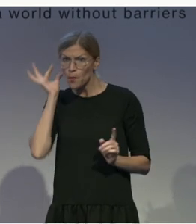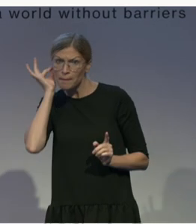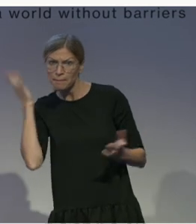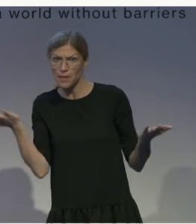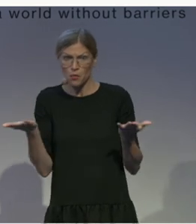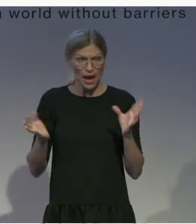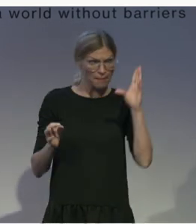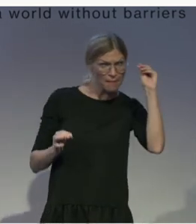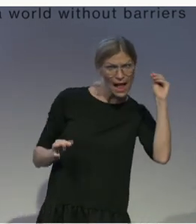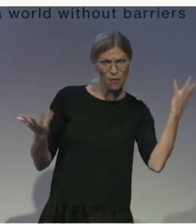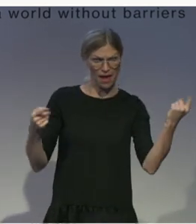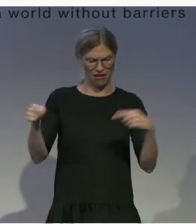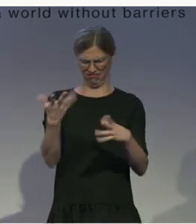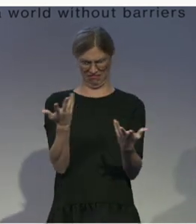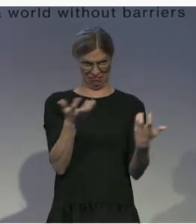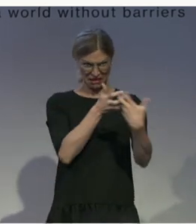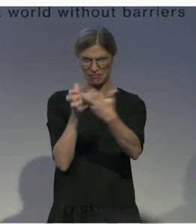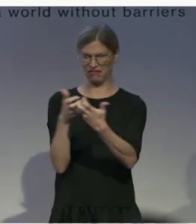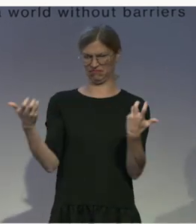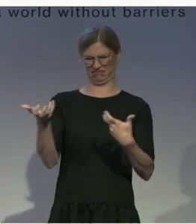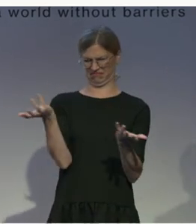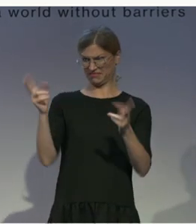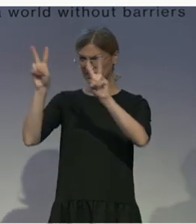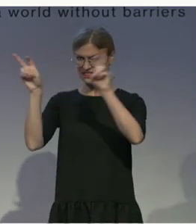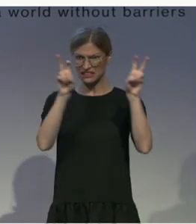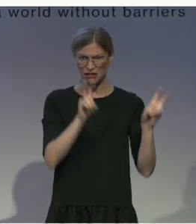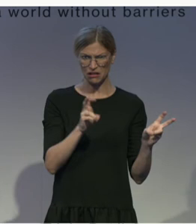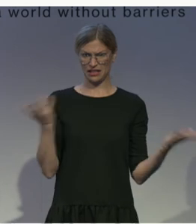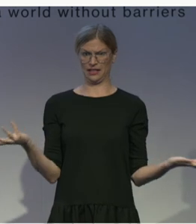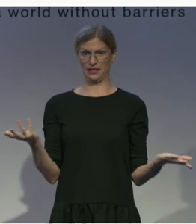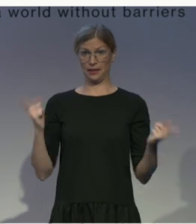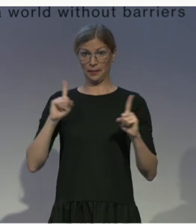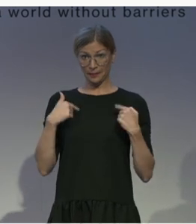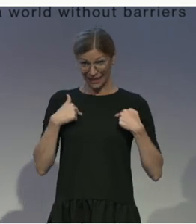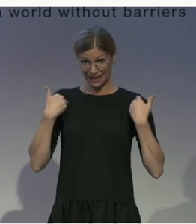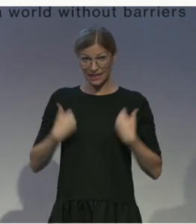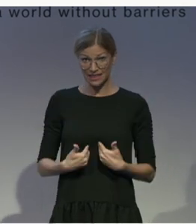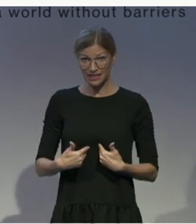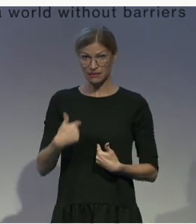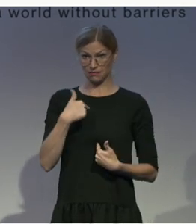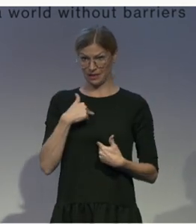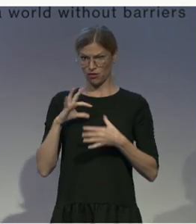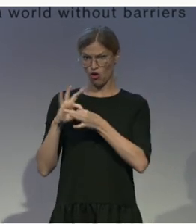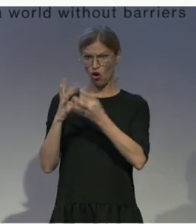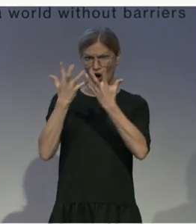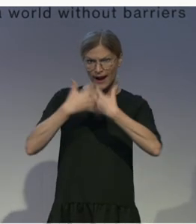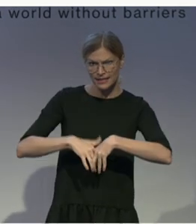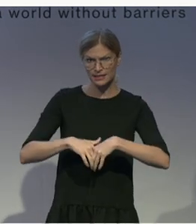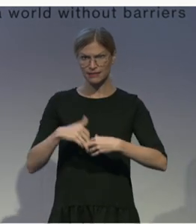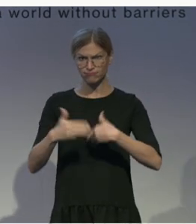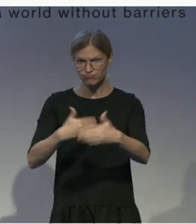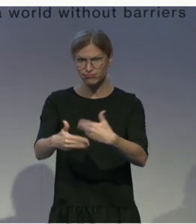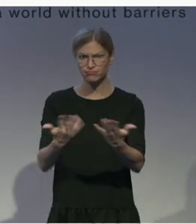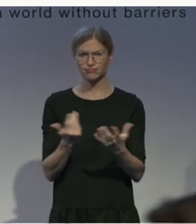of the LGBT community? But what my organization, Abilis, has always targeted is that it's vital to